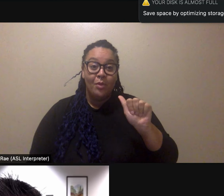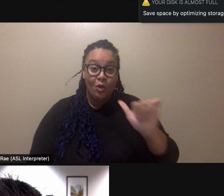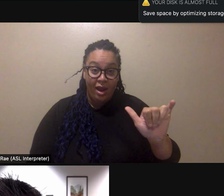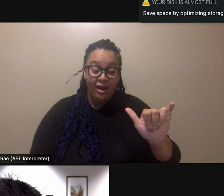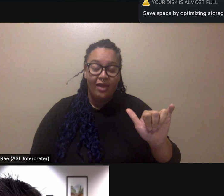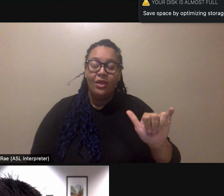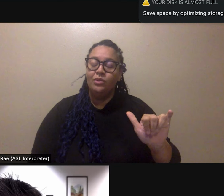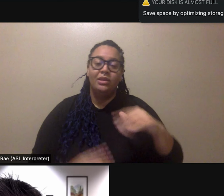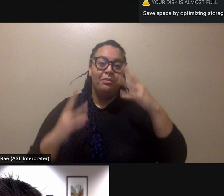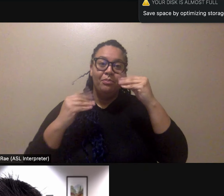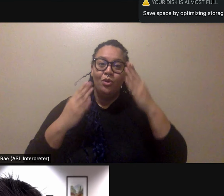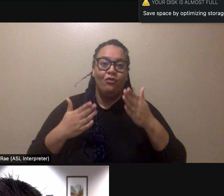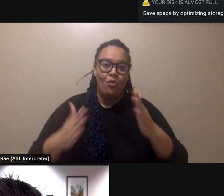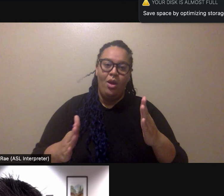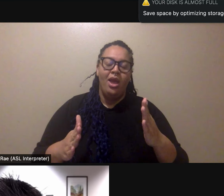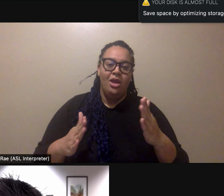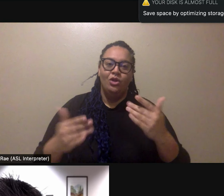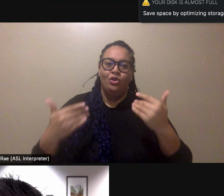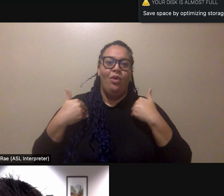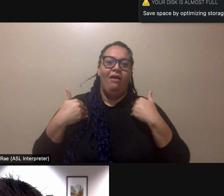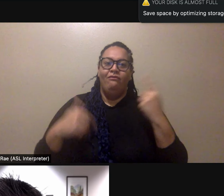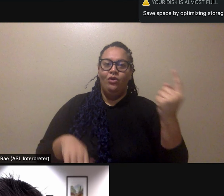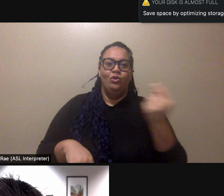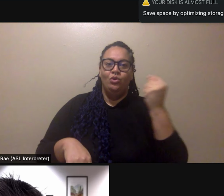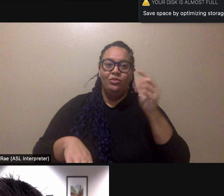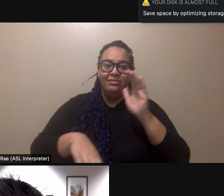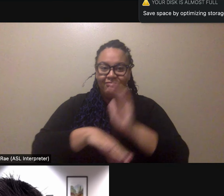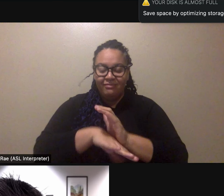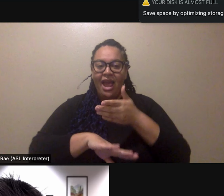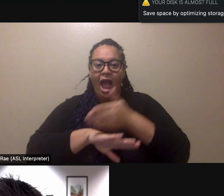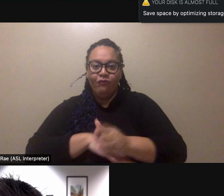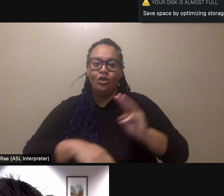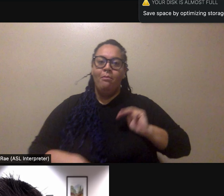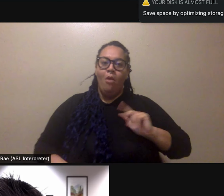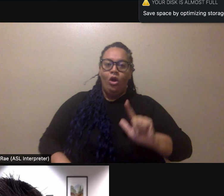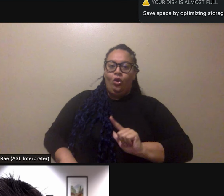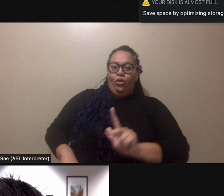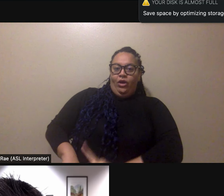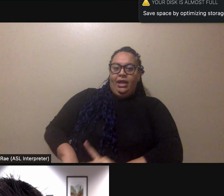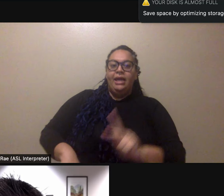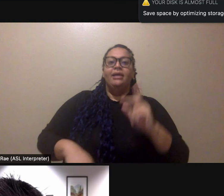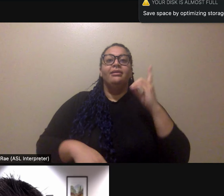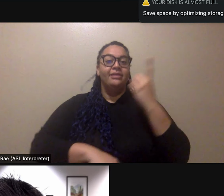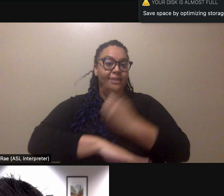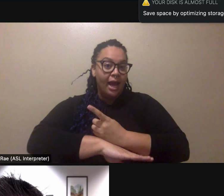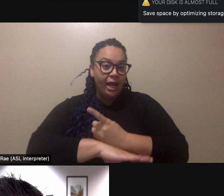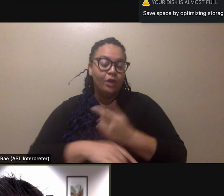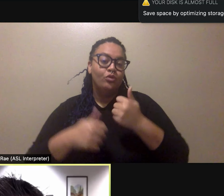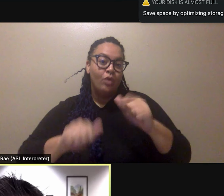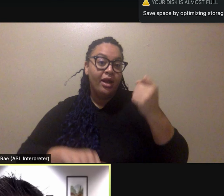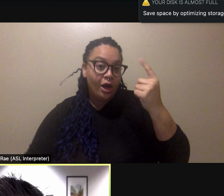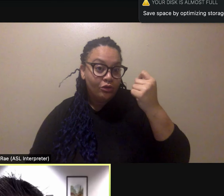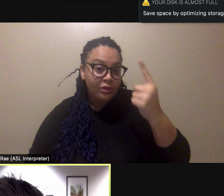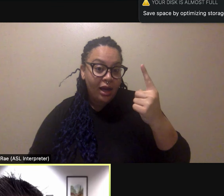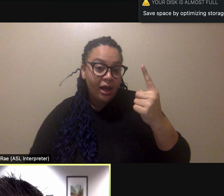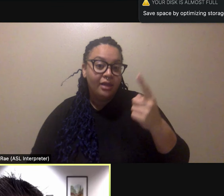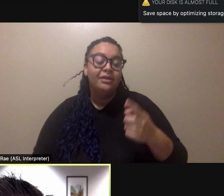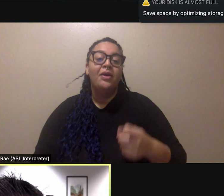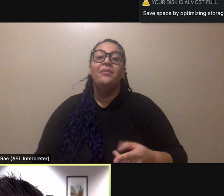lovely way to spend the Tuesday after Martin Luther King Day to try to understand some of the... Thank you, Ray,